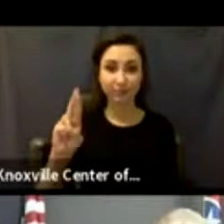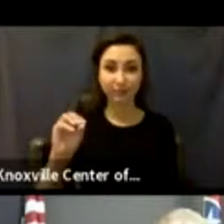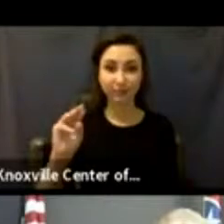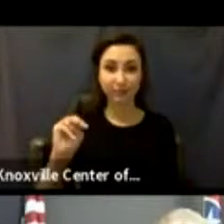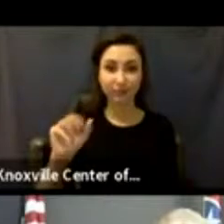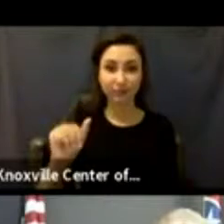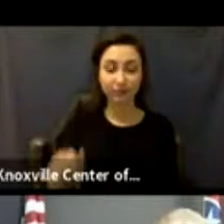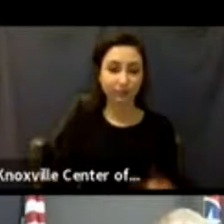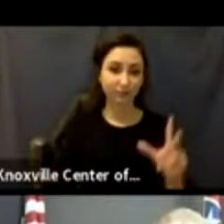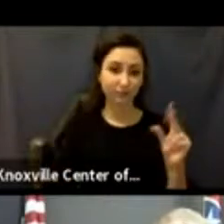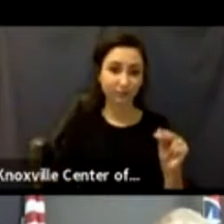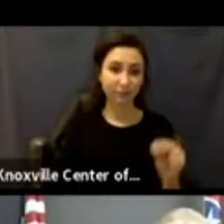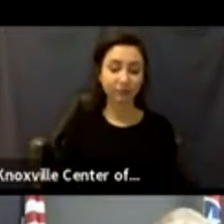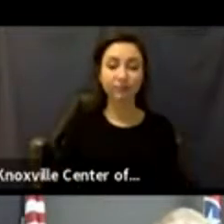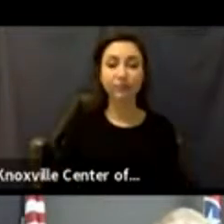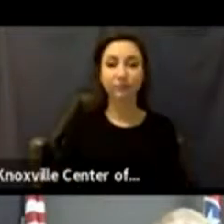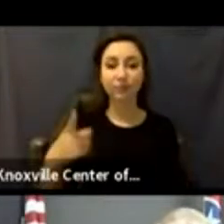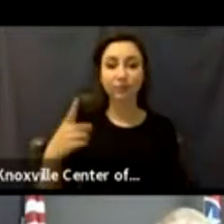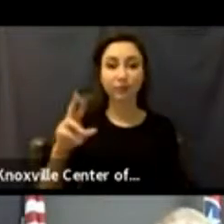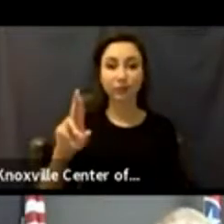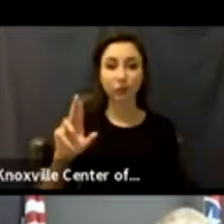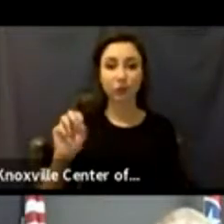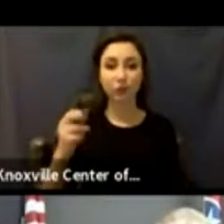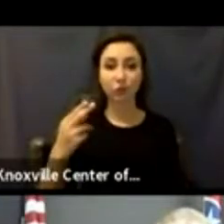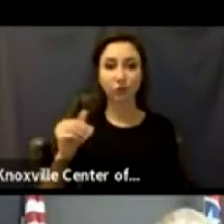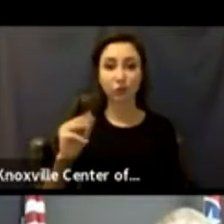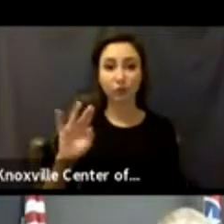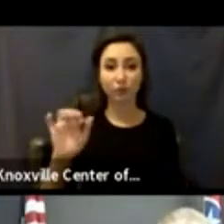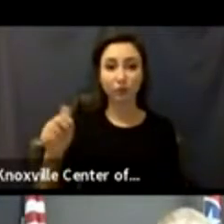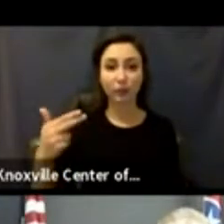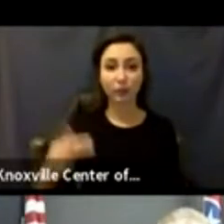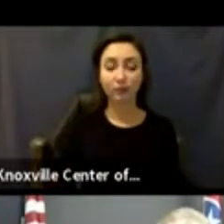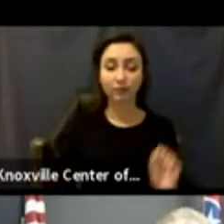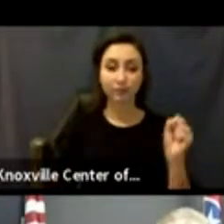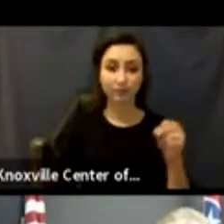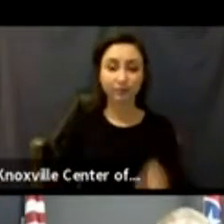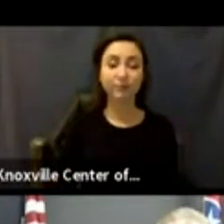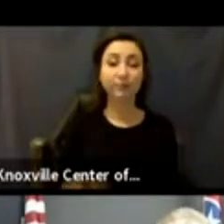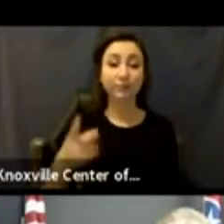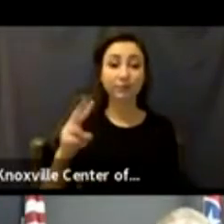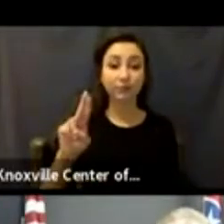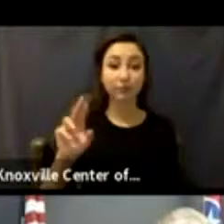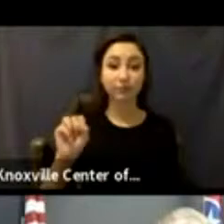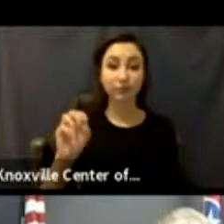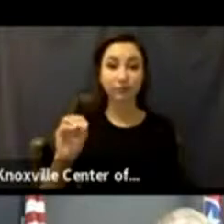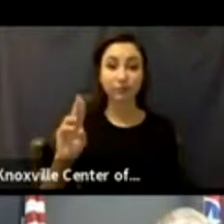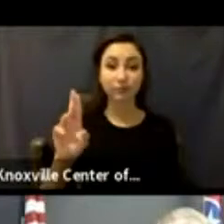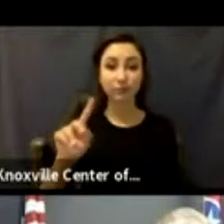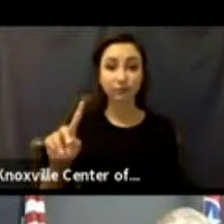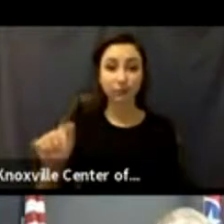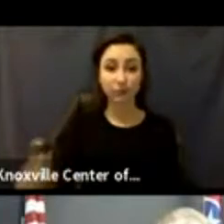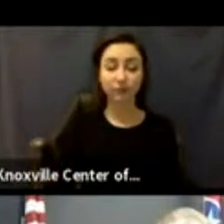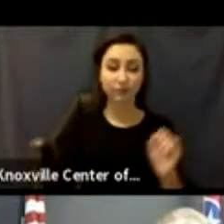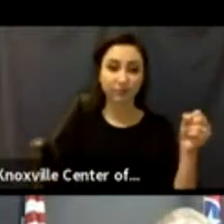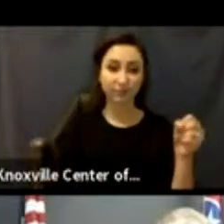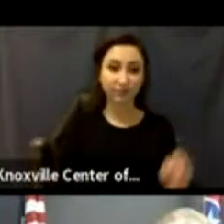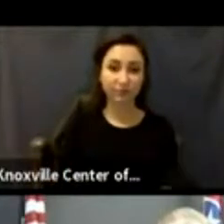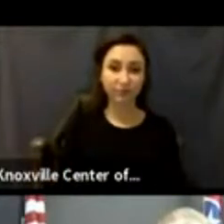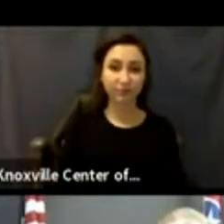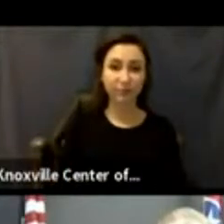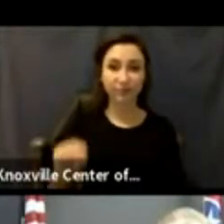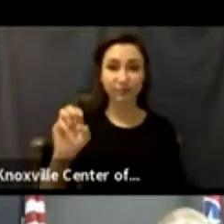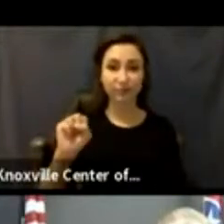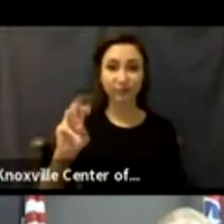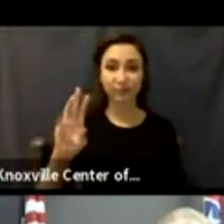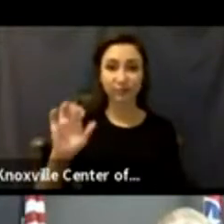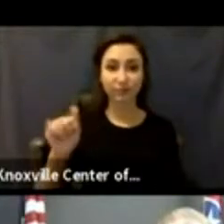No. Dr. Shamia, Yes. Dr. Souza, Yes. Ms.